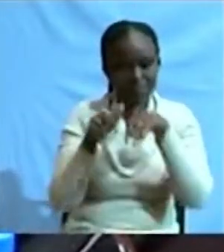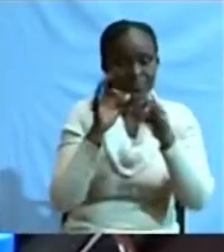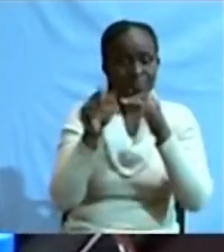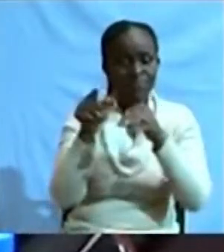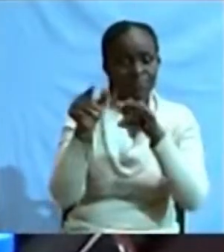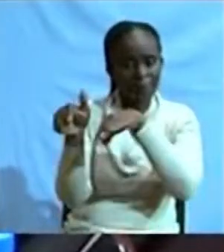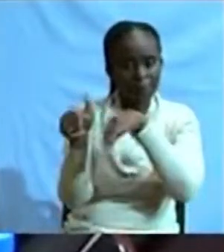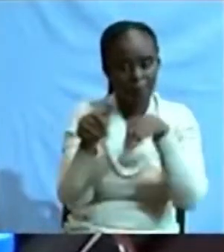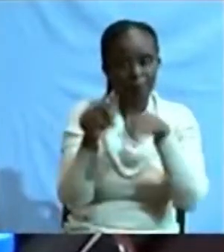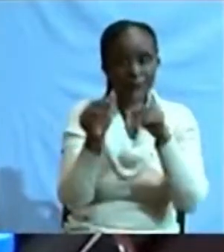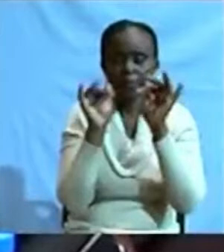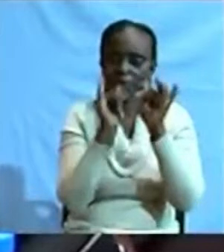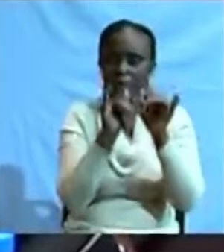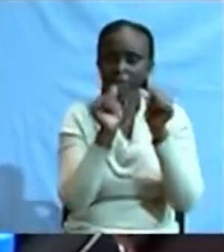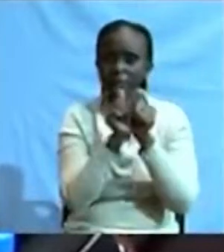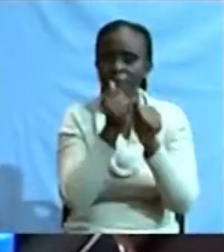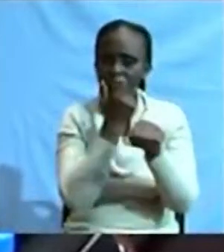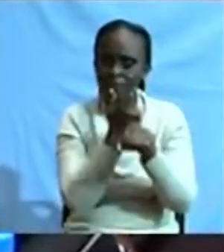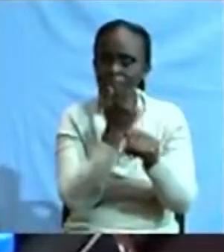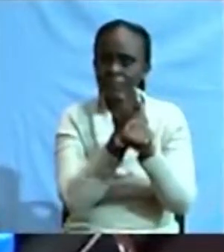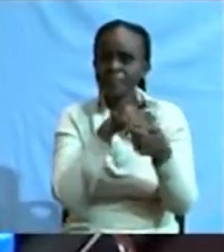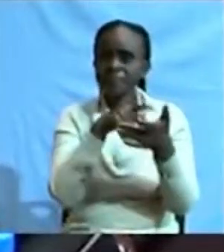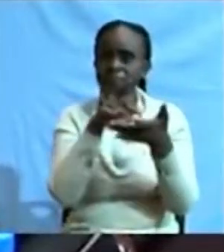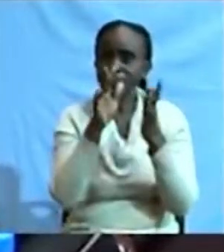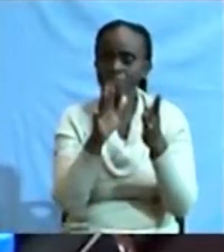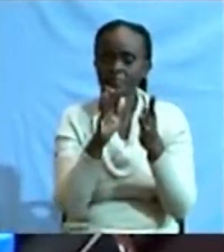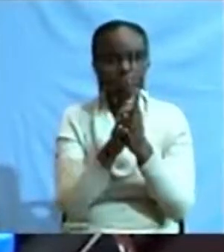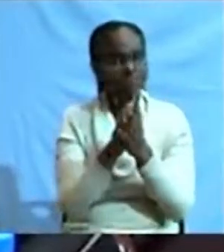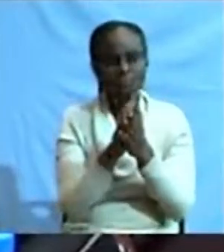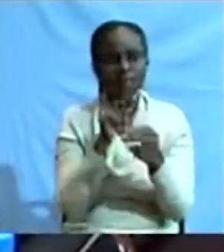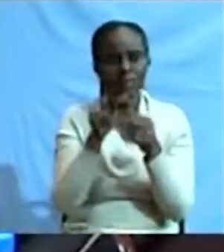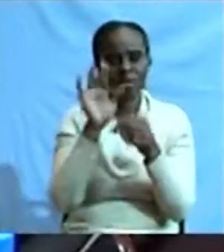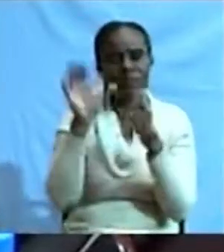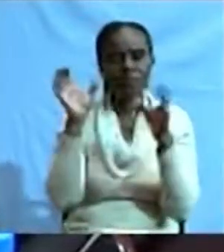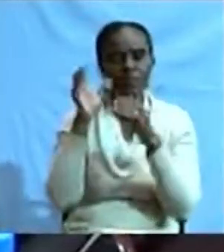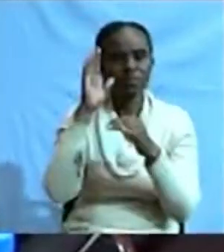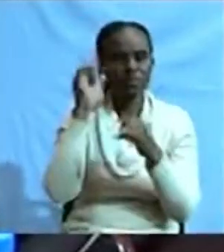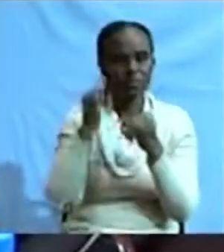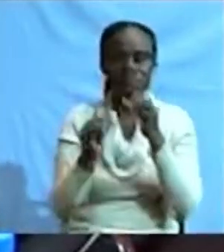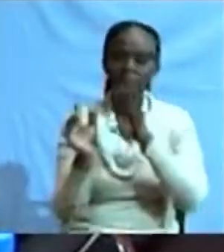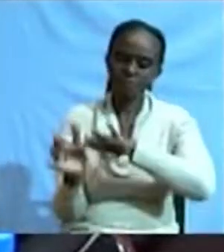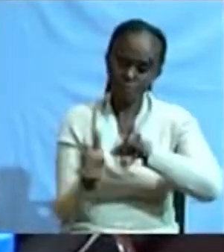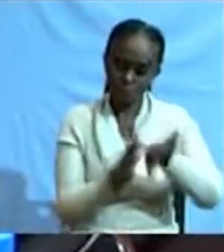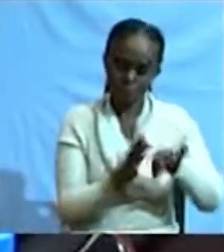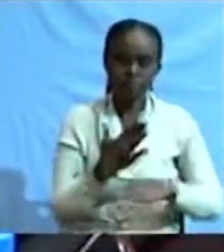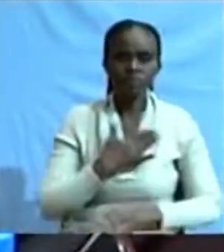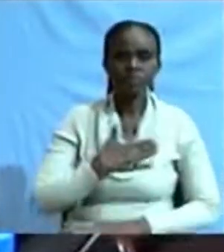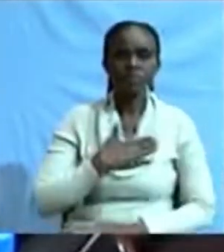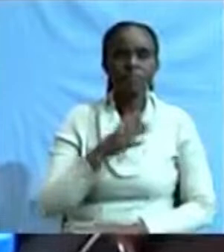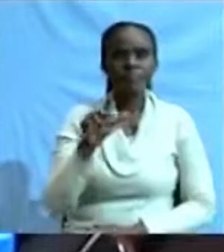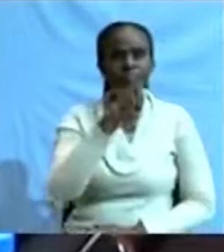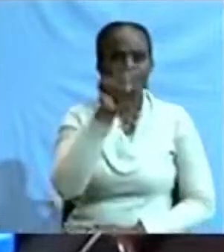exempt and you remain with the difficult ratepayers, that is the end of your council. Now, coming to my question, Chair,